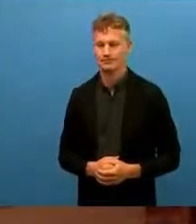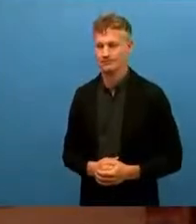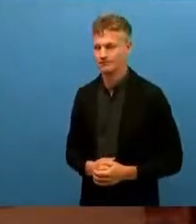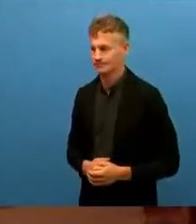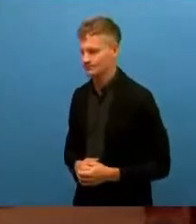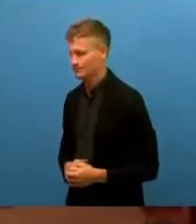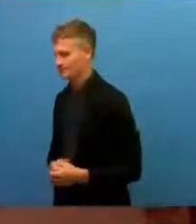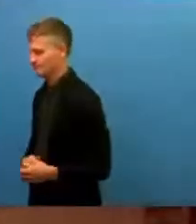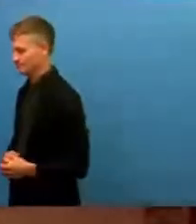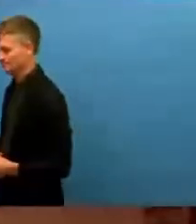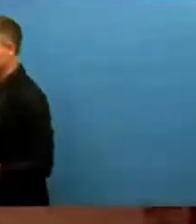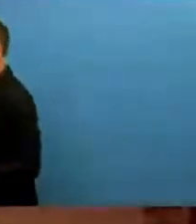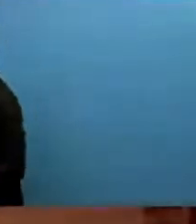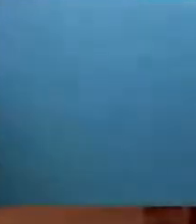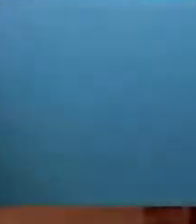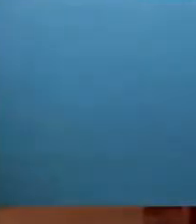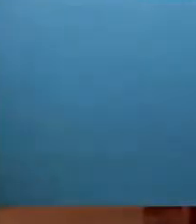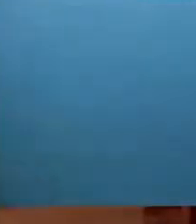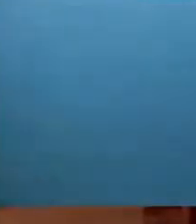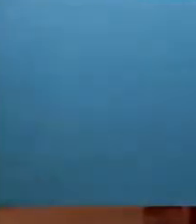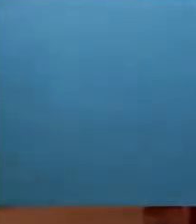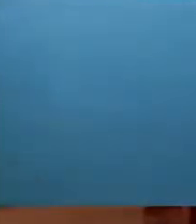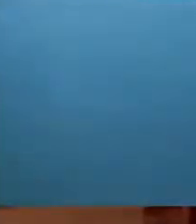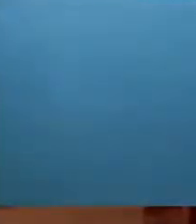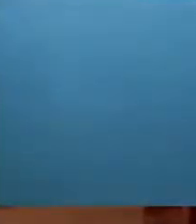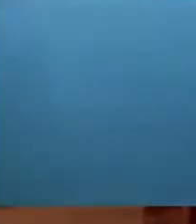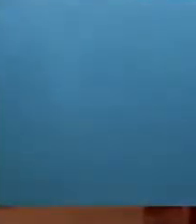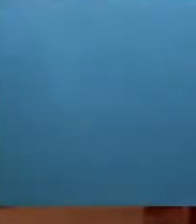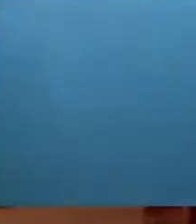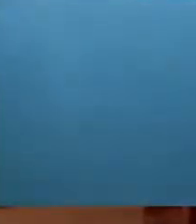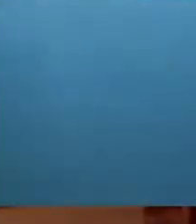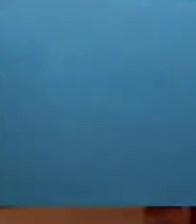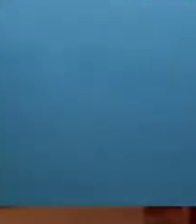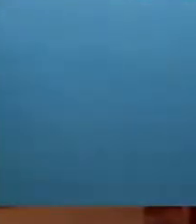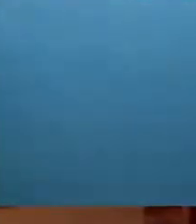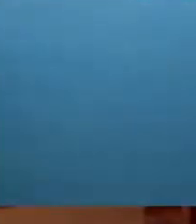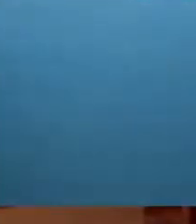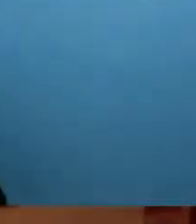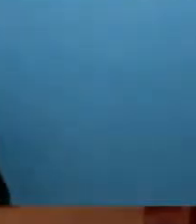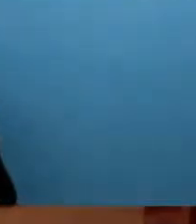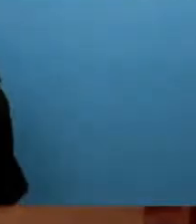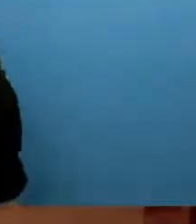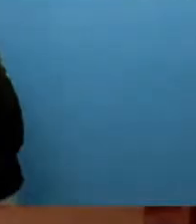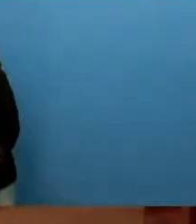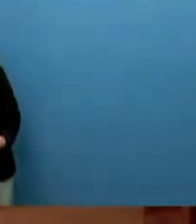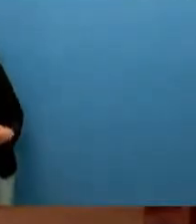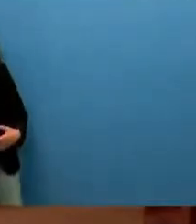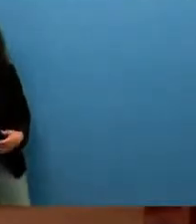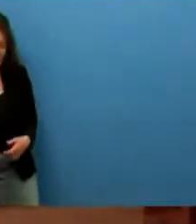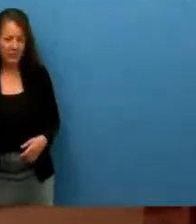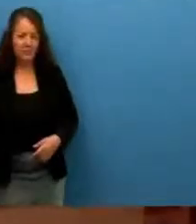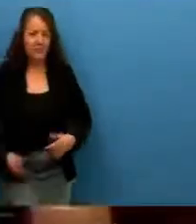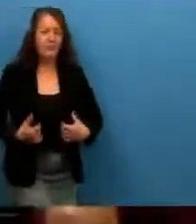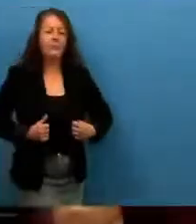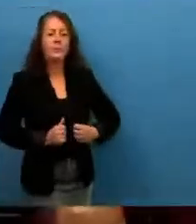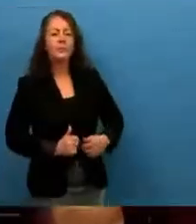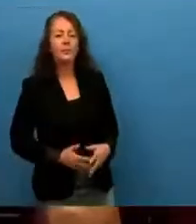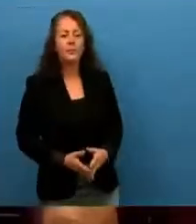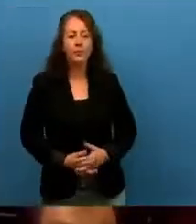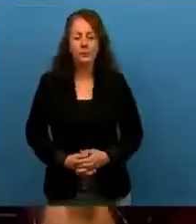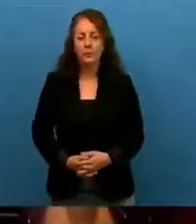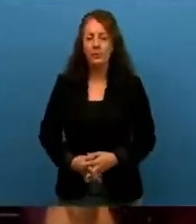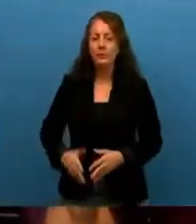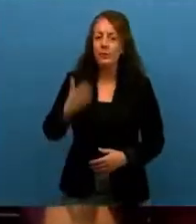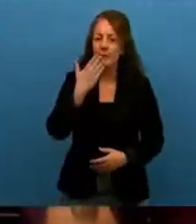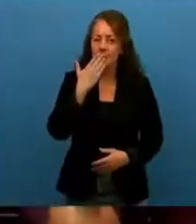Klianak Benota, for your remarks and your recognition of the role that our brother Estebancio